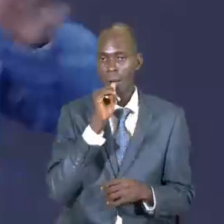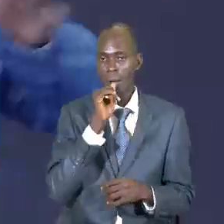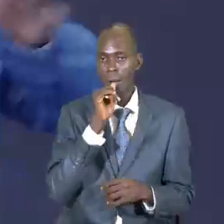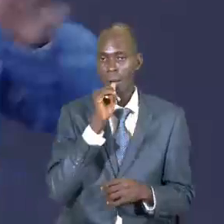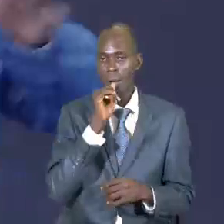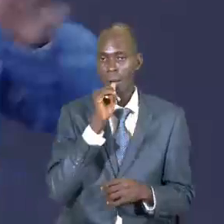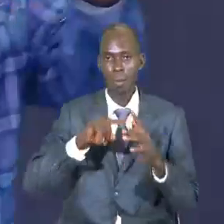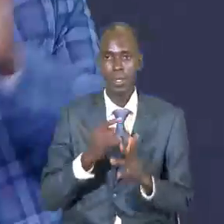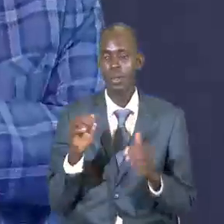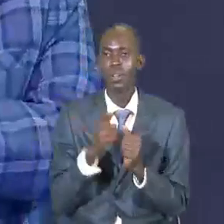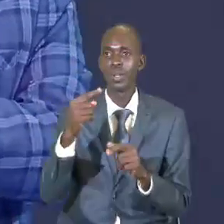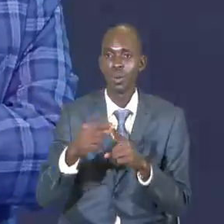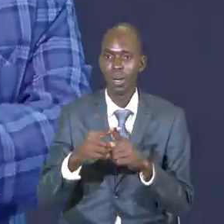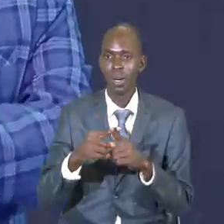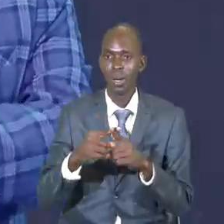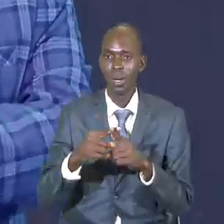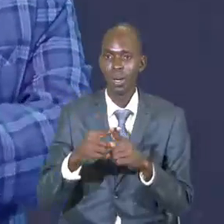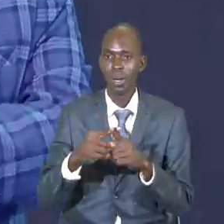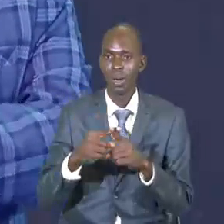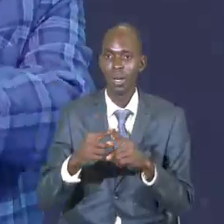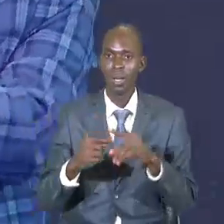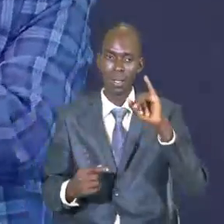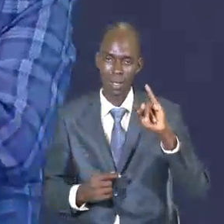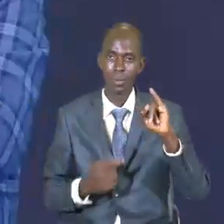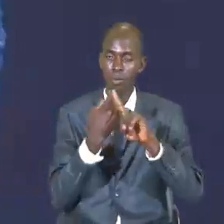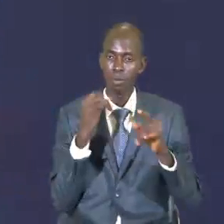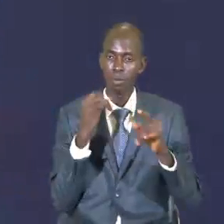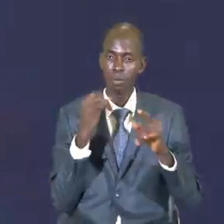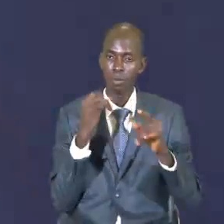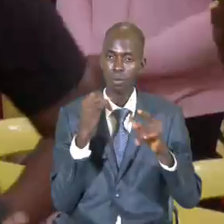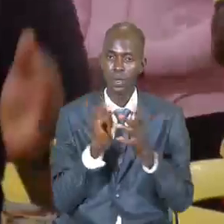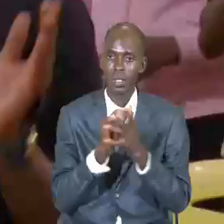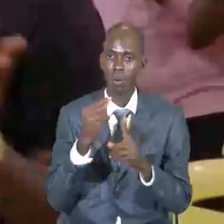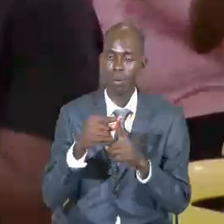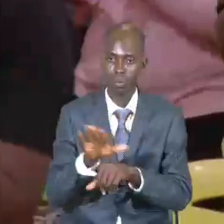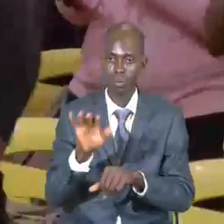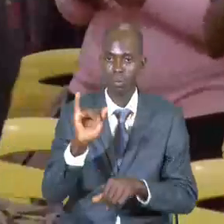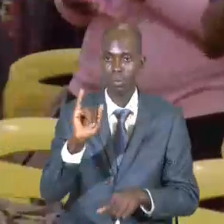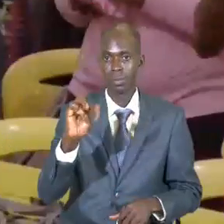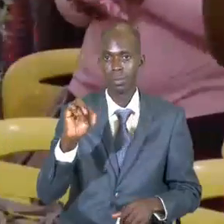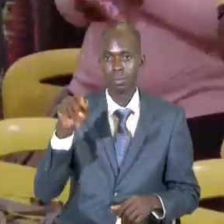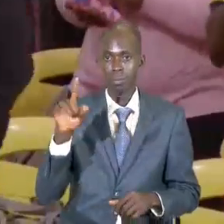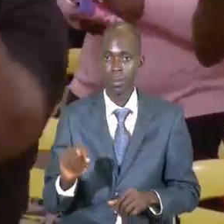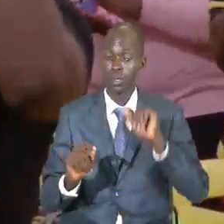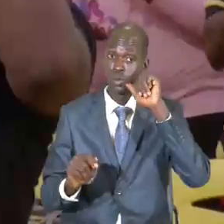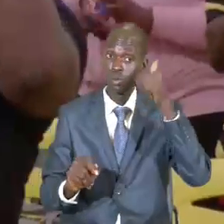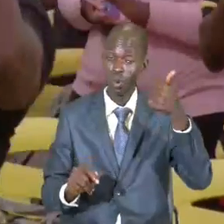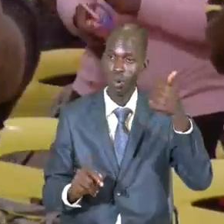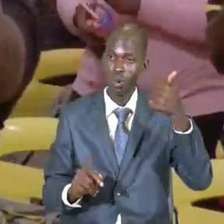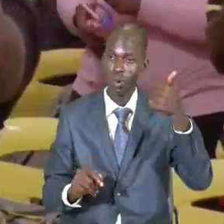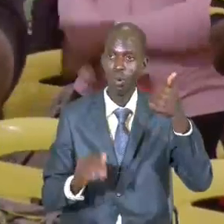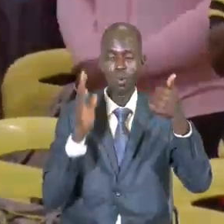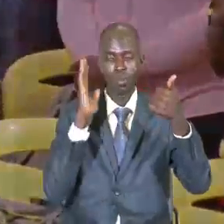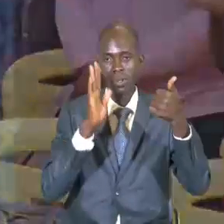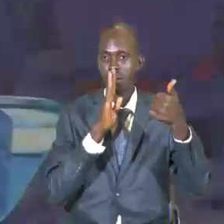I in impact. Tomorrow, I deal with M.